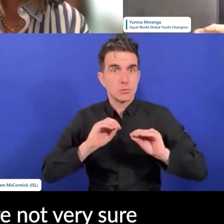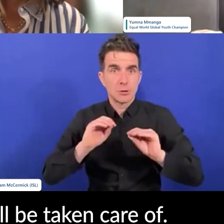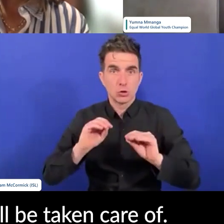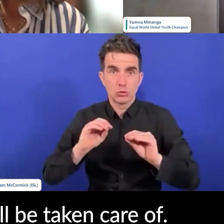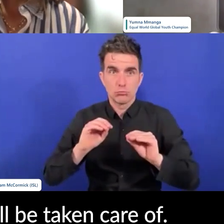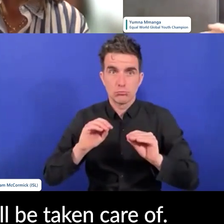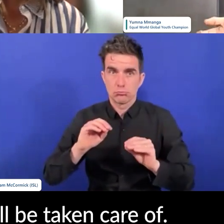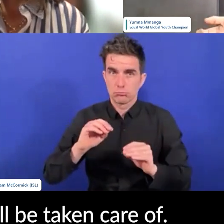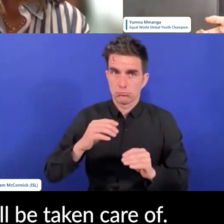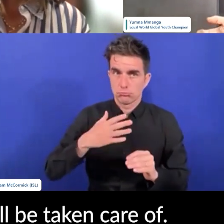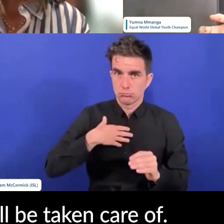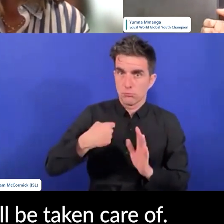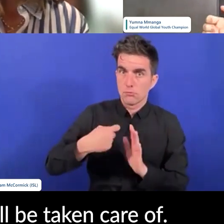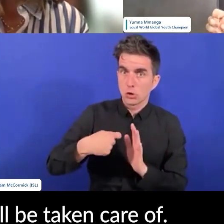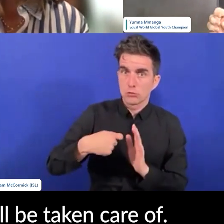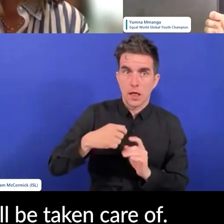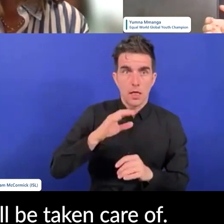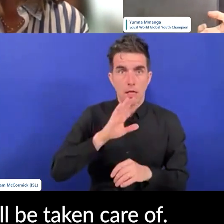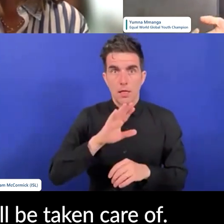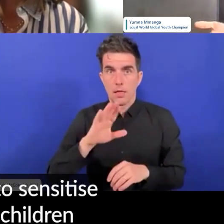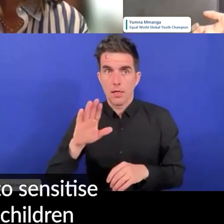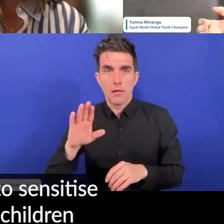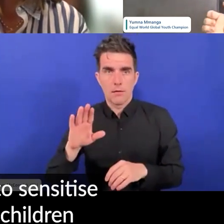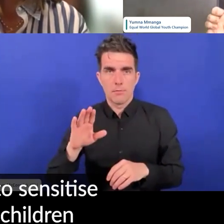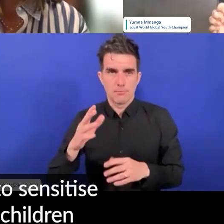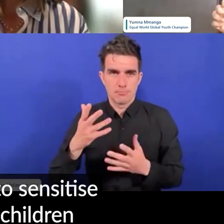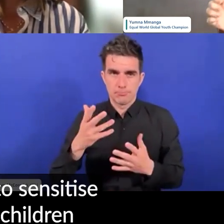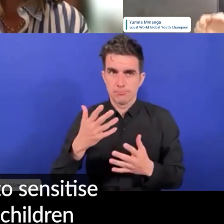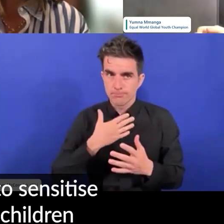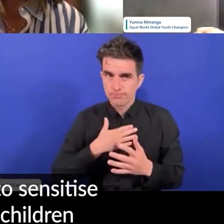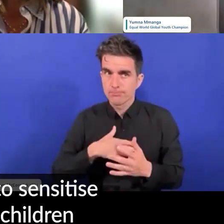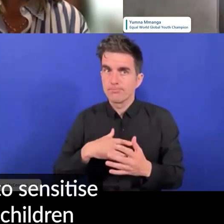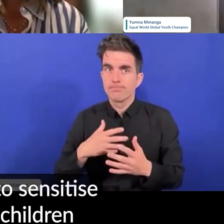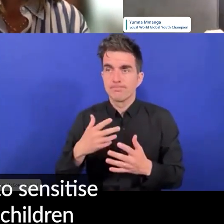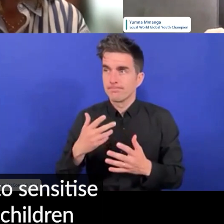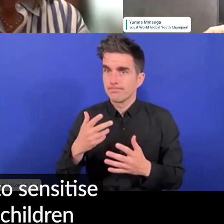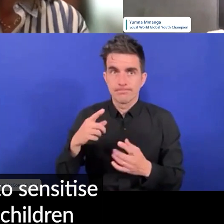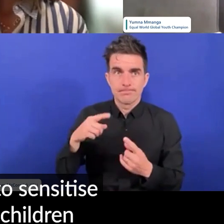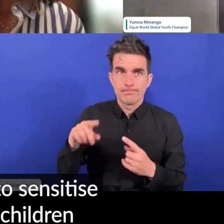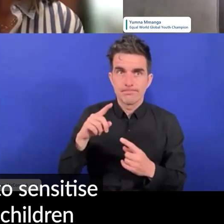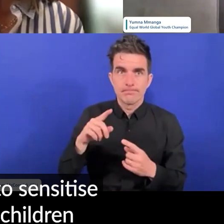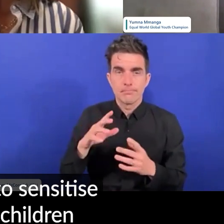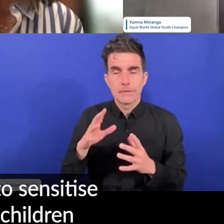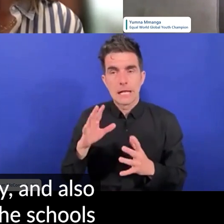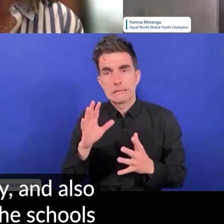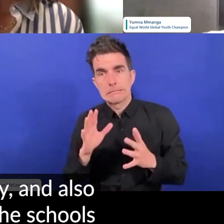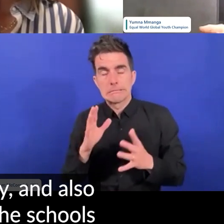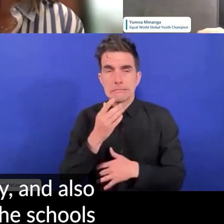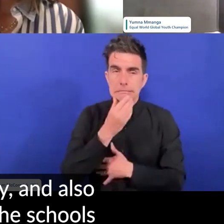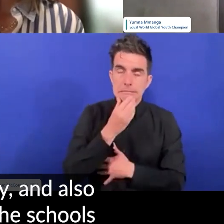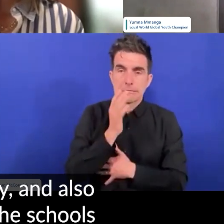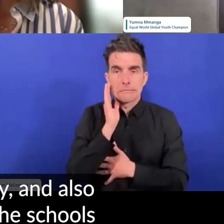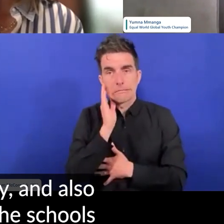very sure that their children will be taken care of. So the need to sensitize parents of children